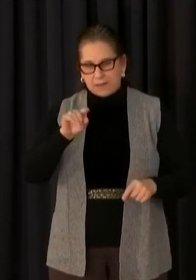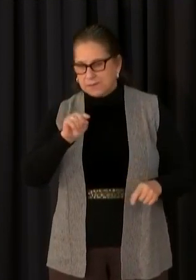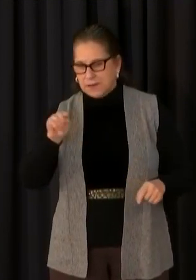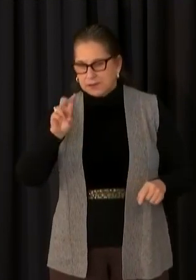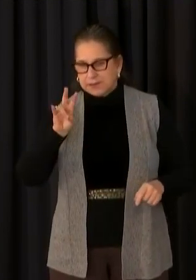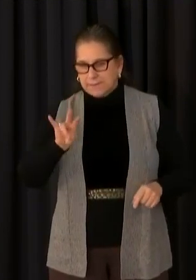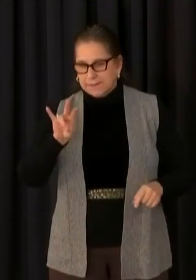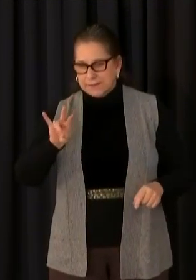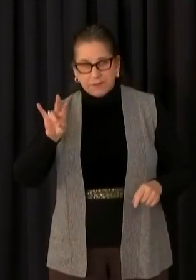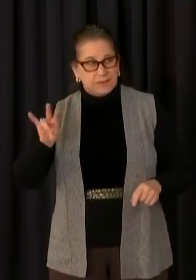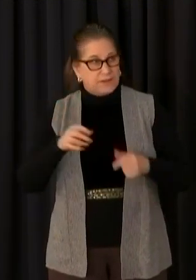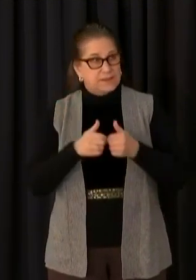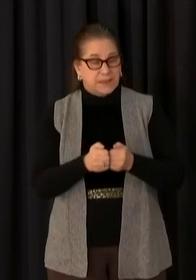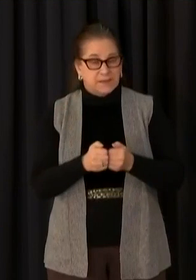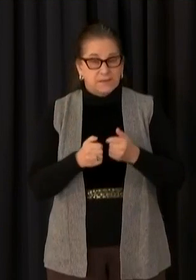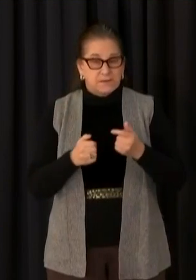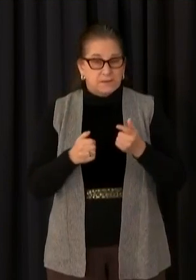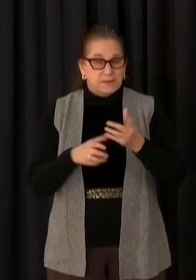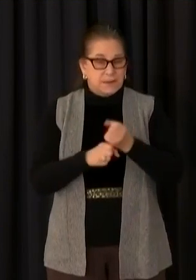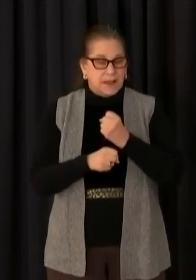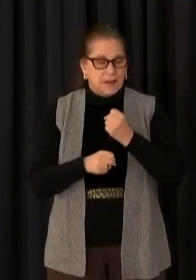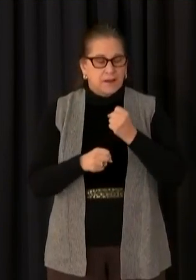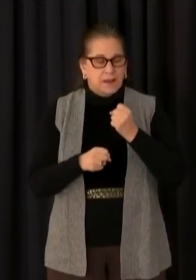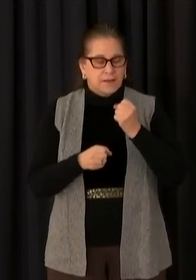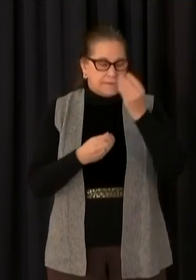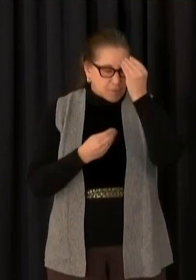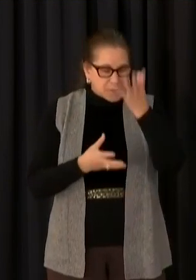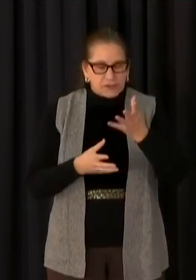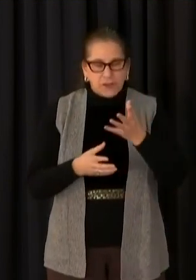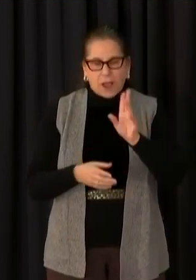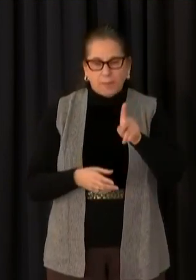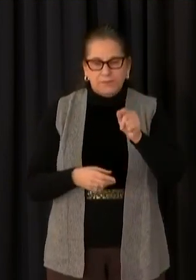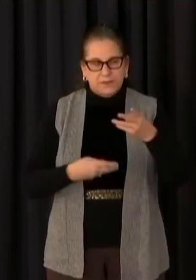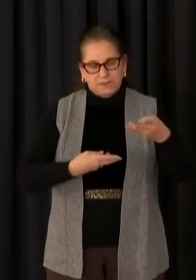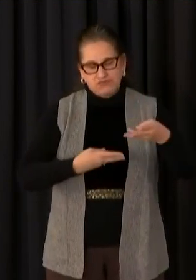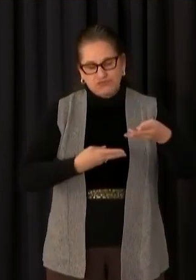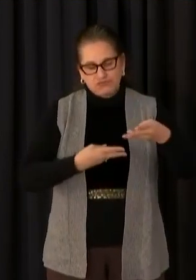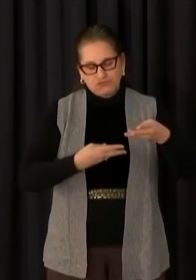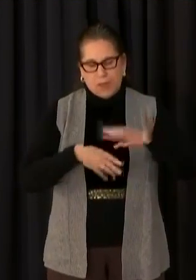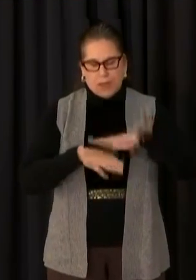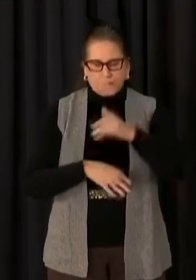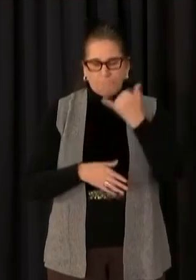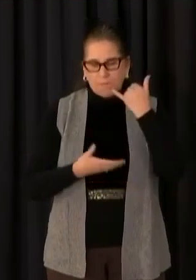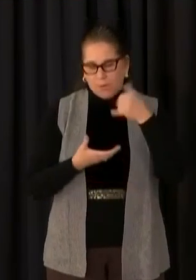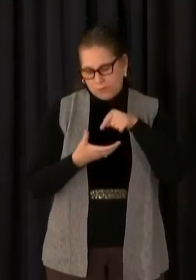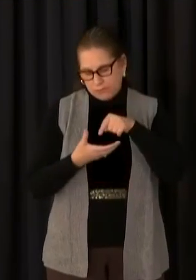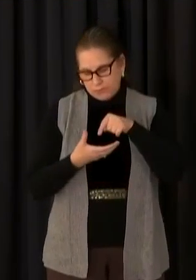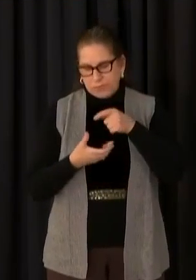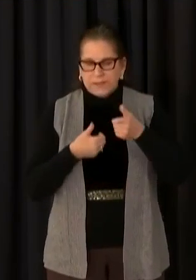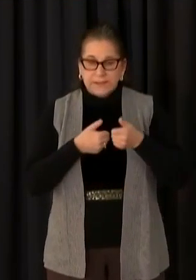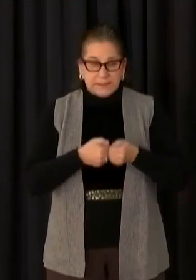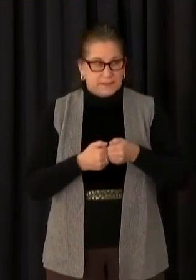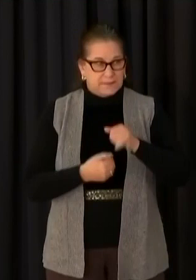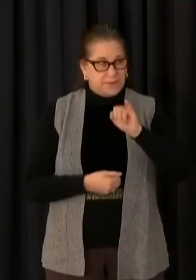888-777 to get the latest updates from DC government.